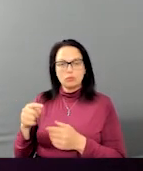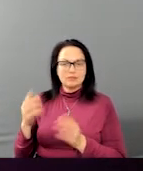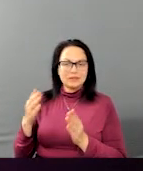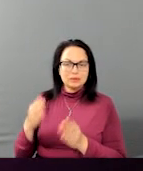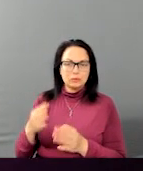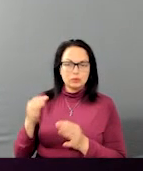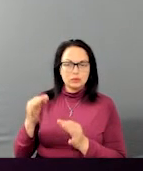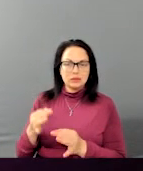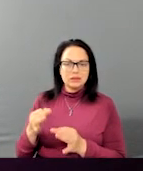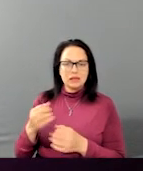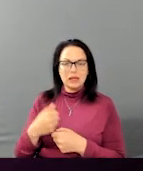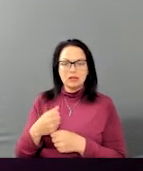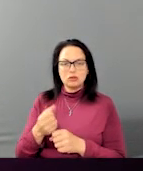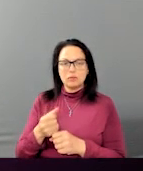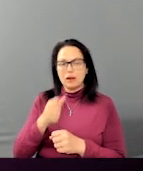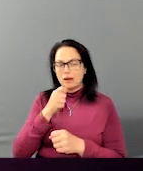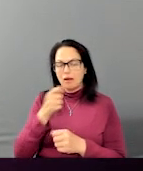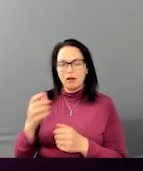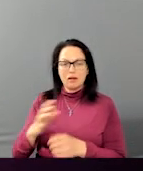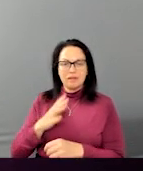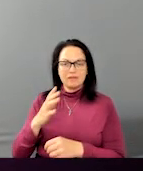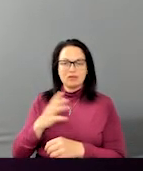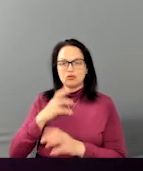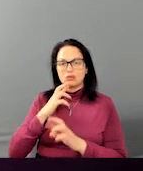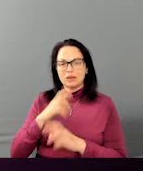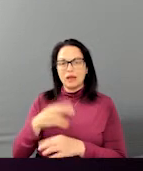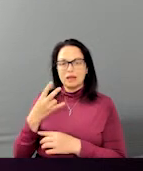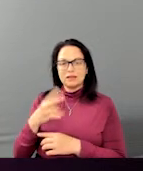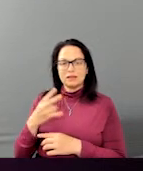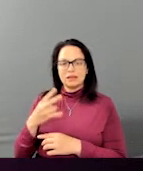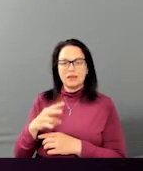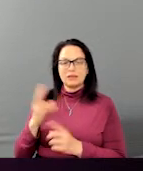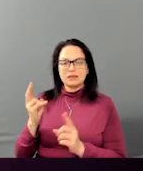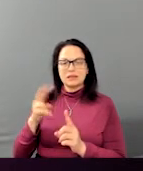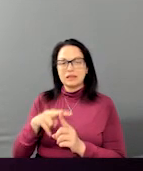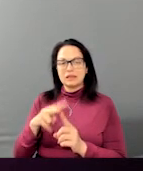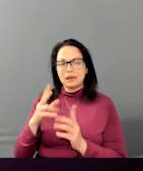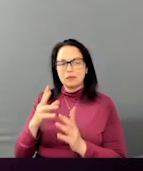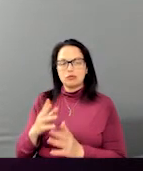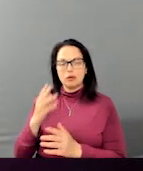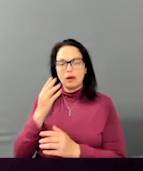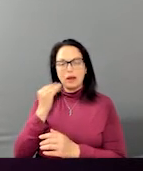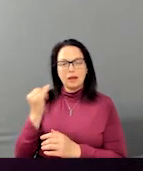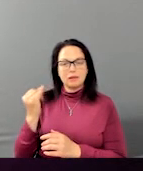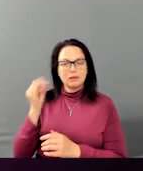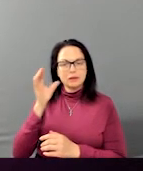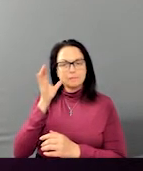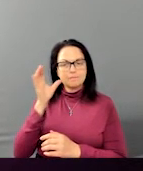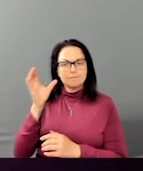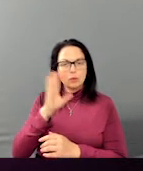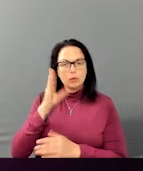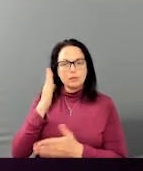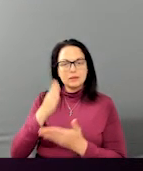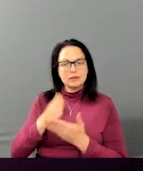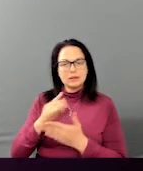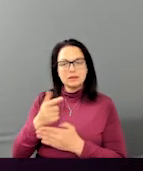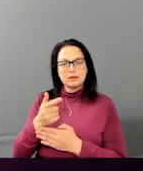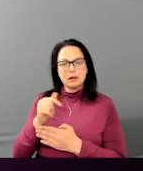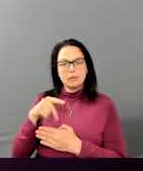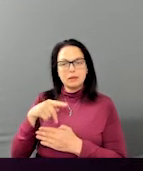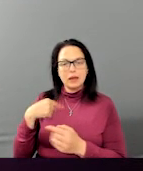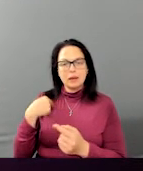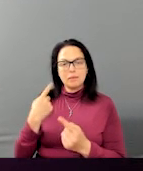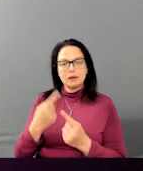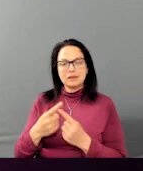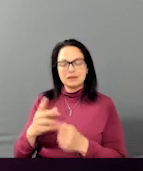an unofficial React 17 adapter. And the idea was that it was going to be a stopgap until the